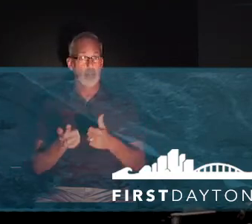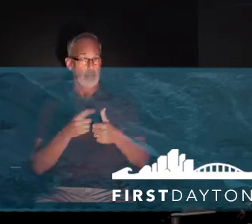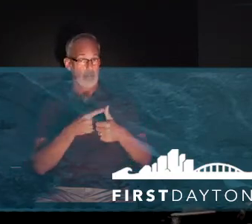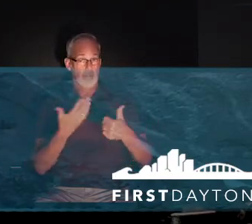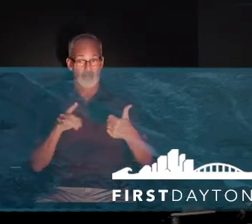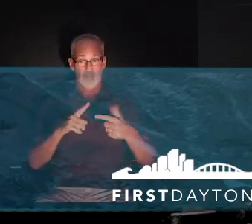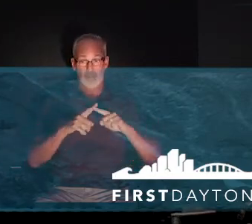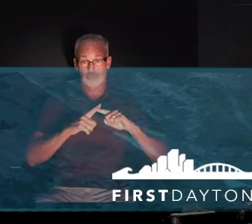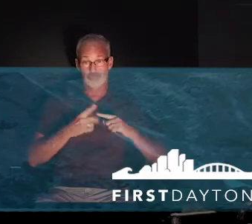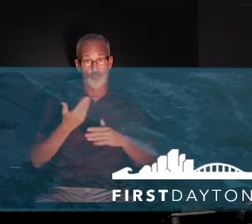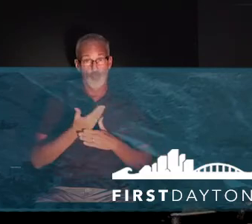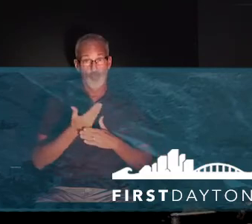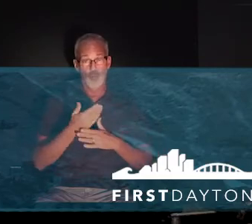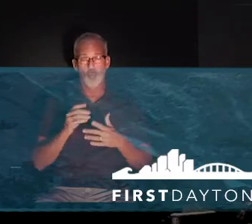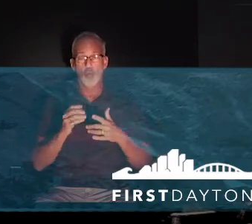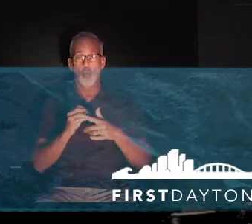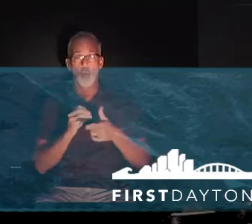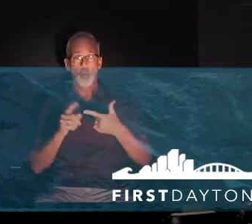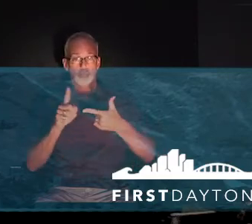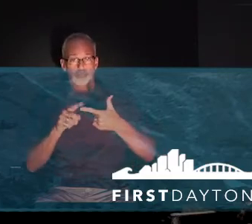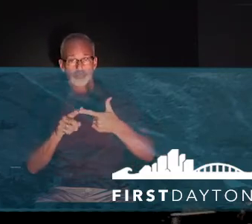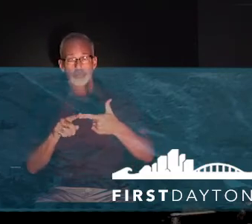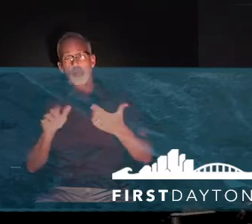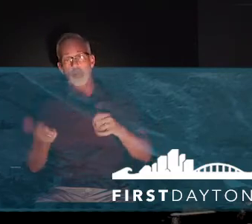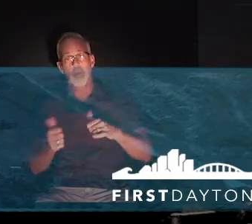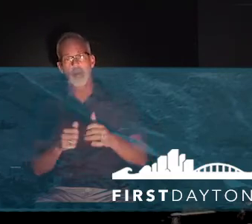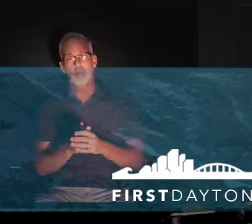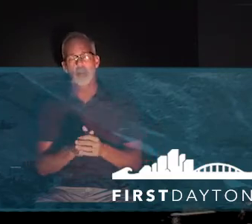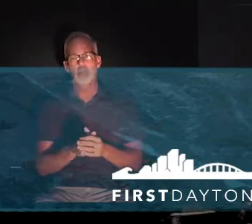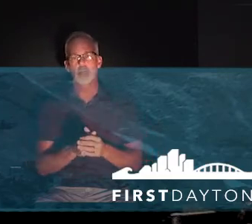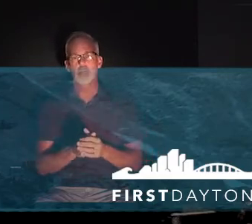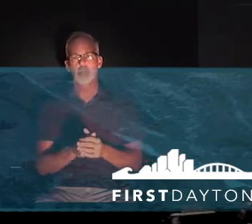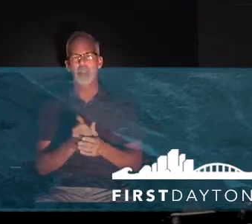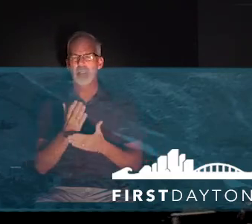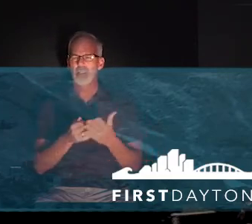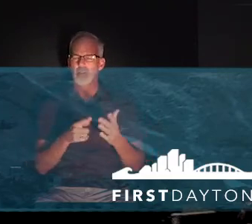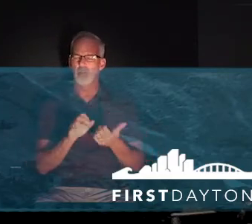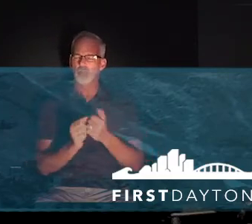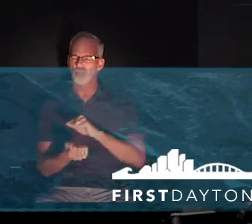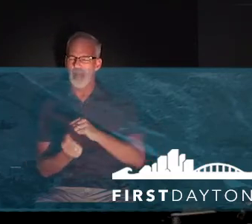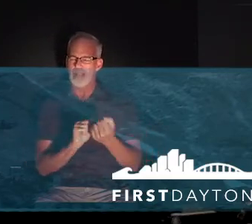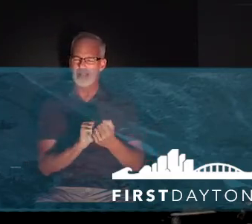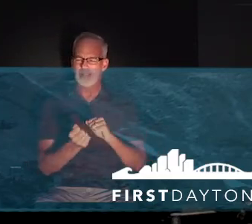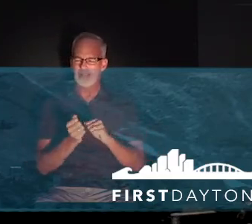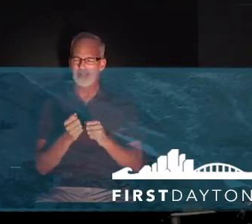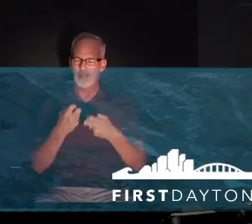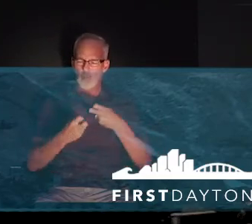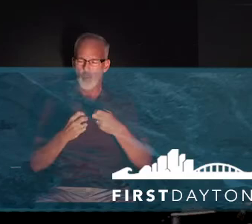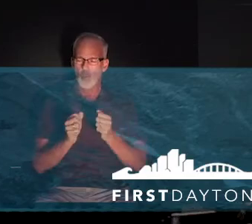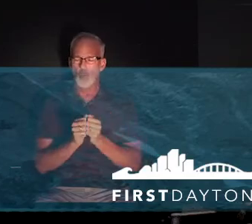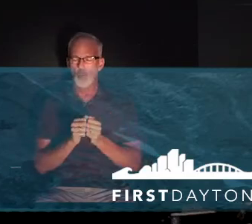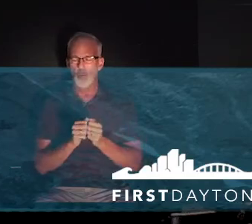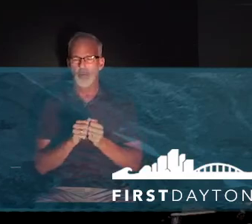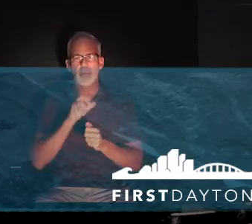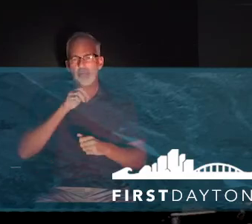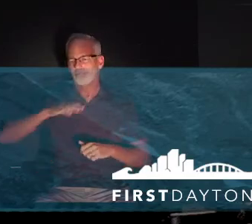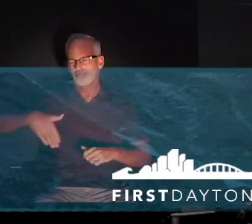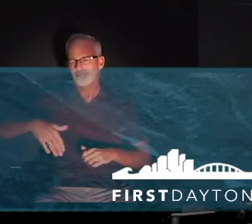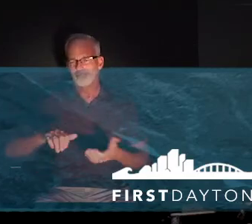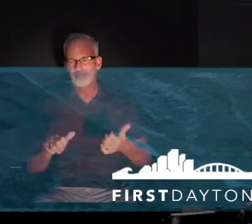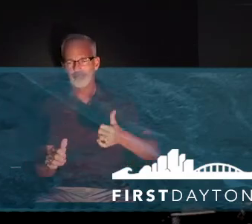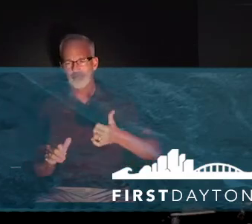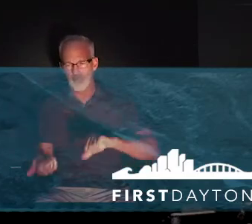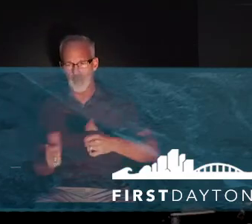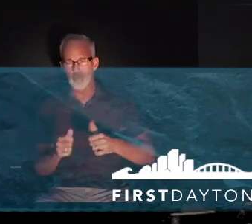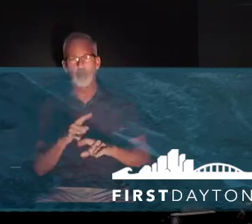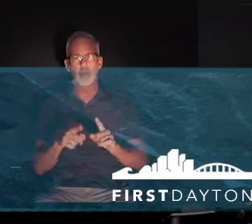you have been wrestling, some of you have been wrestling with this issue with baptism for years and maybe weeks, it's time to